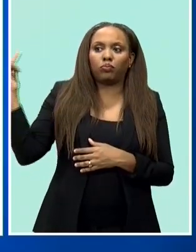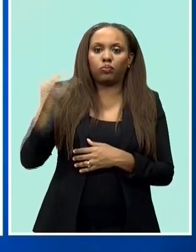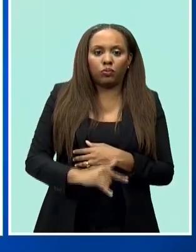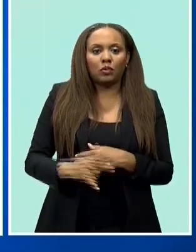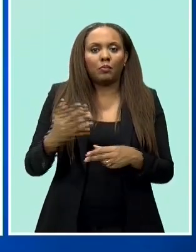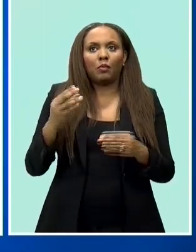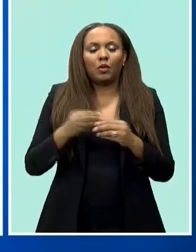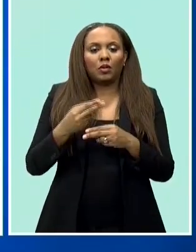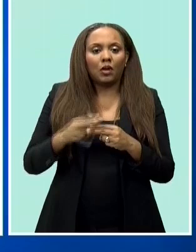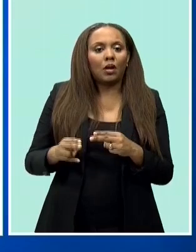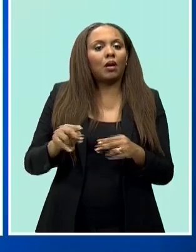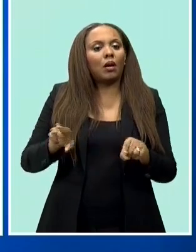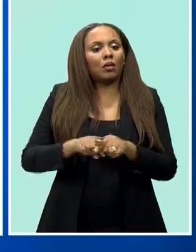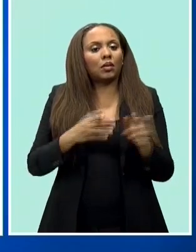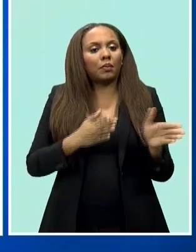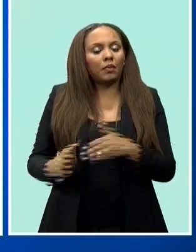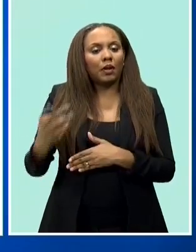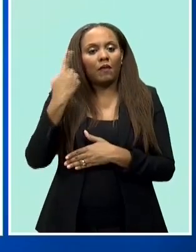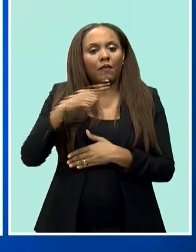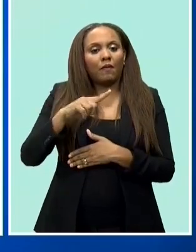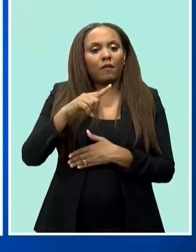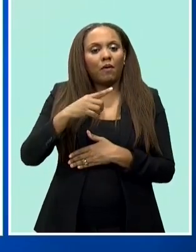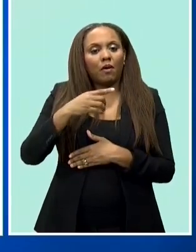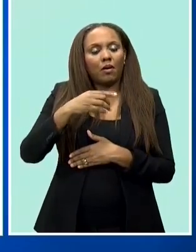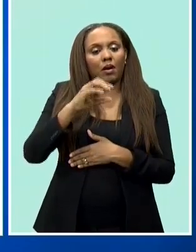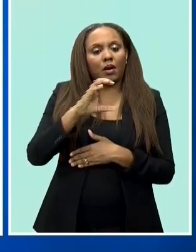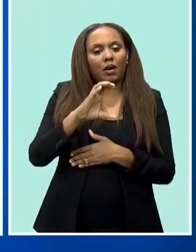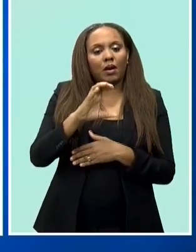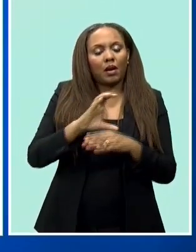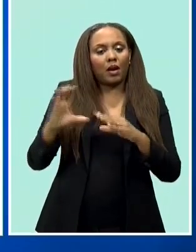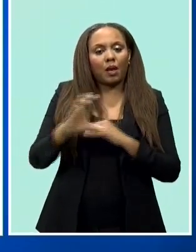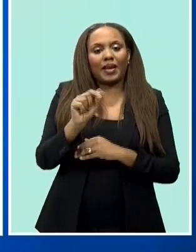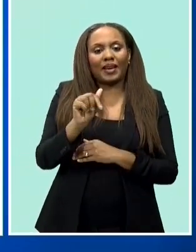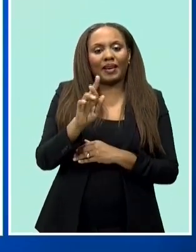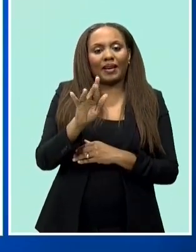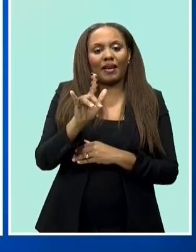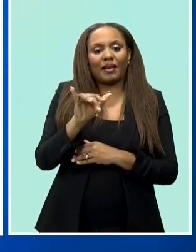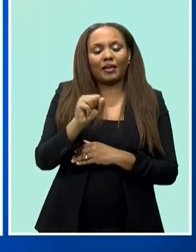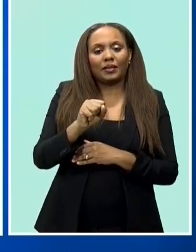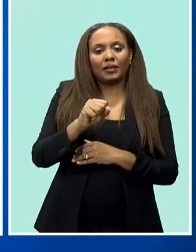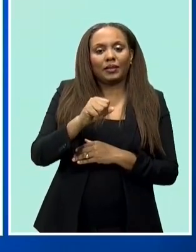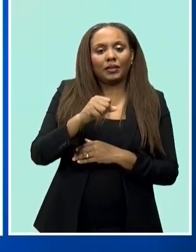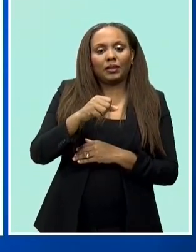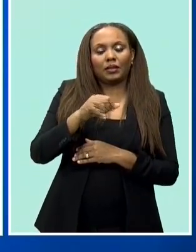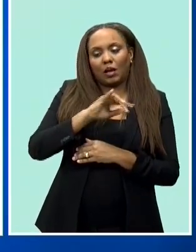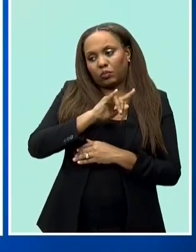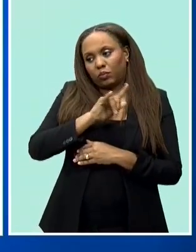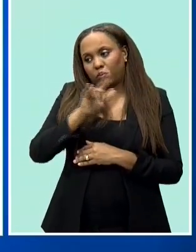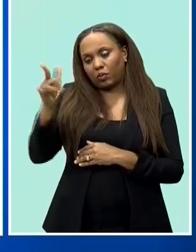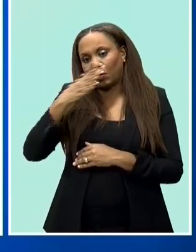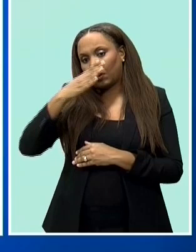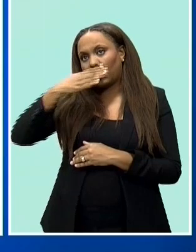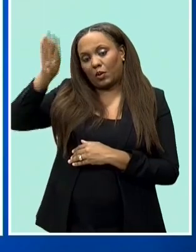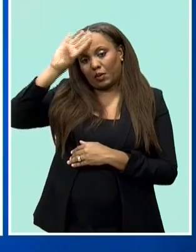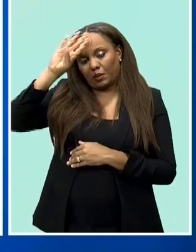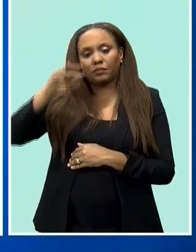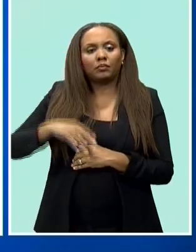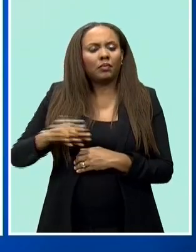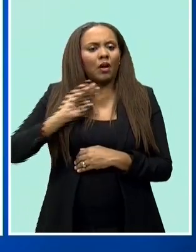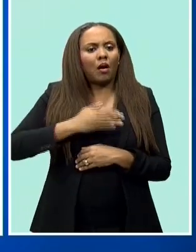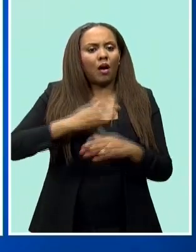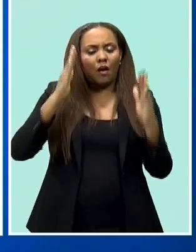destination is Cuba. It forms a part of our strategic intent. We are very clear. We're targeting intra-Caribbean, and that's where our focus will